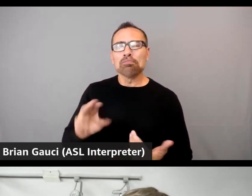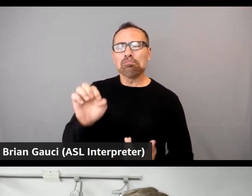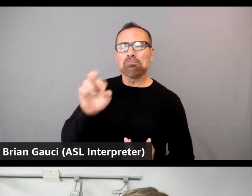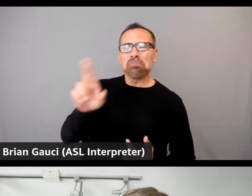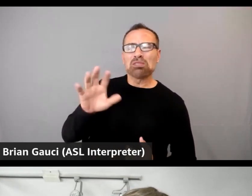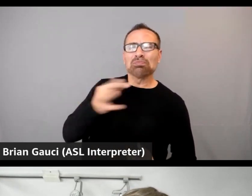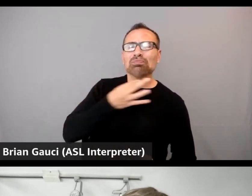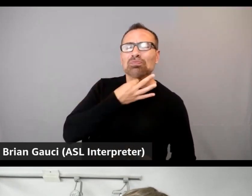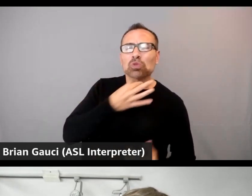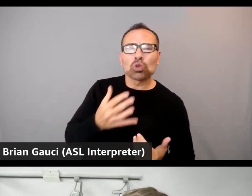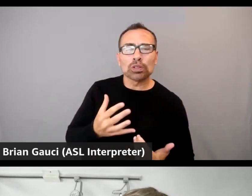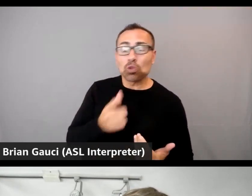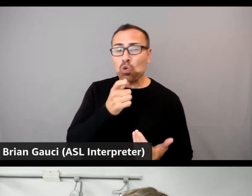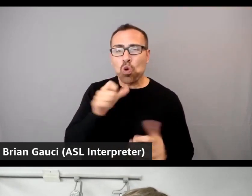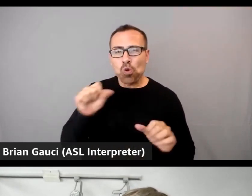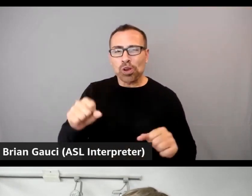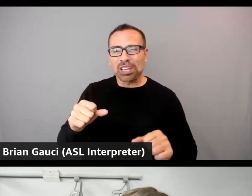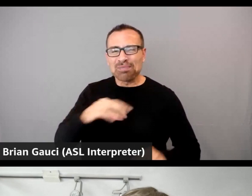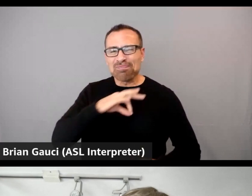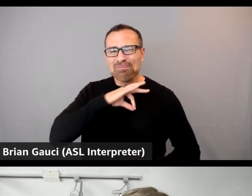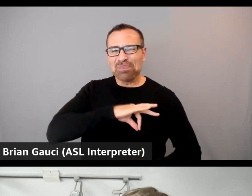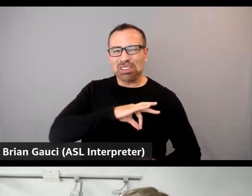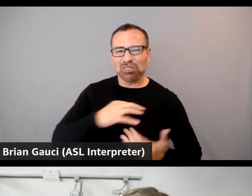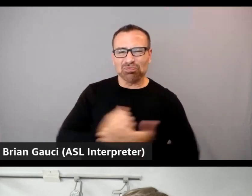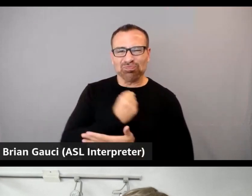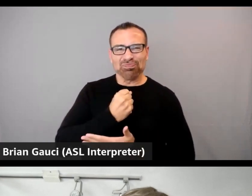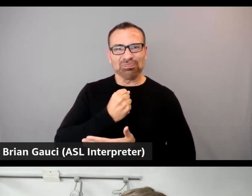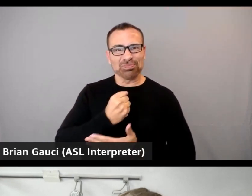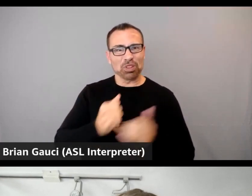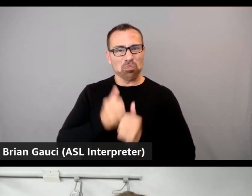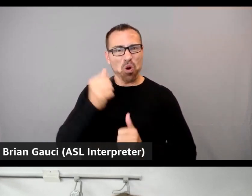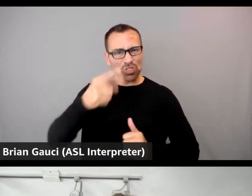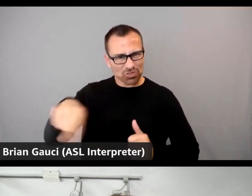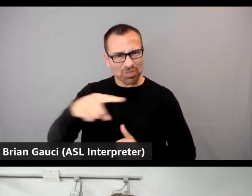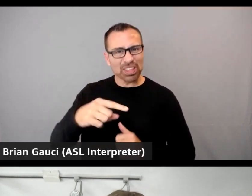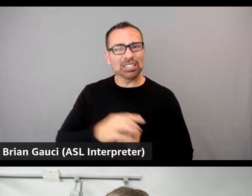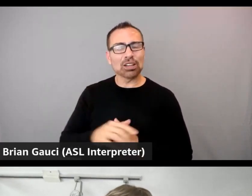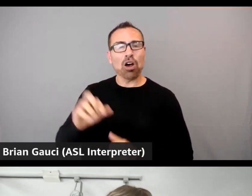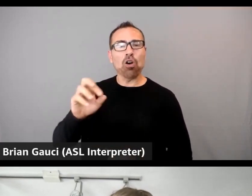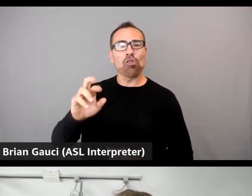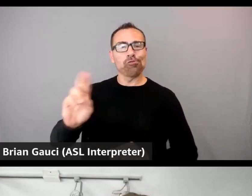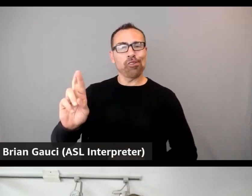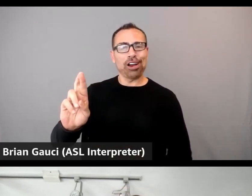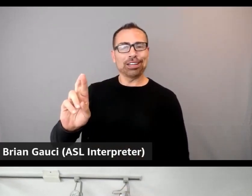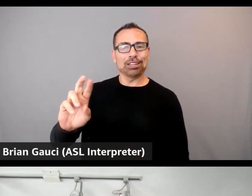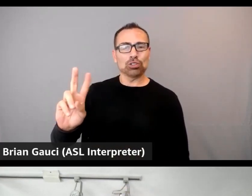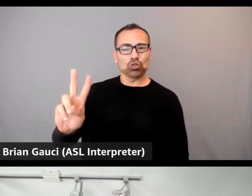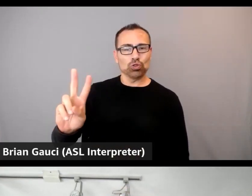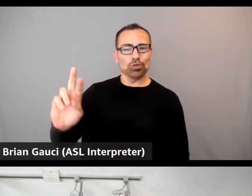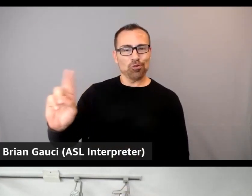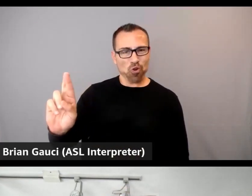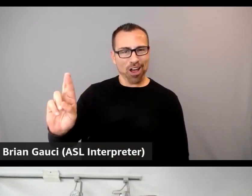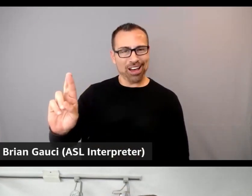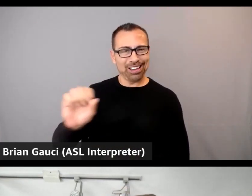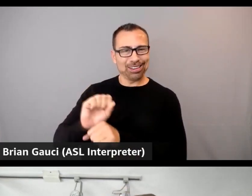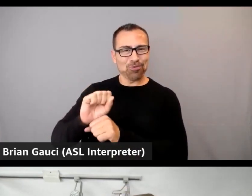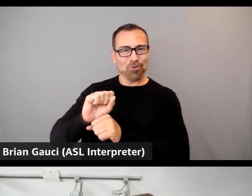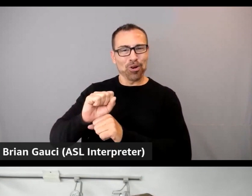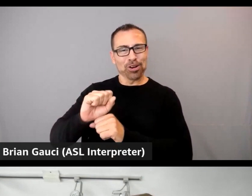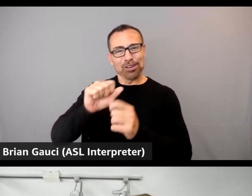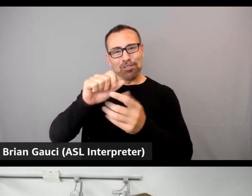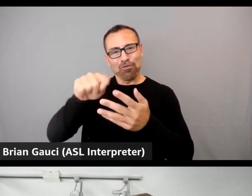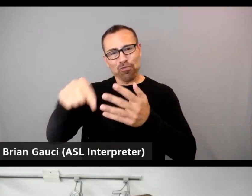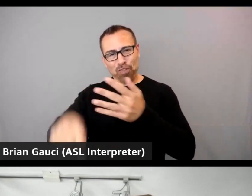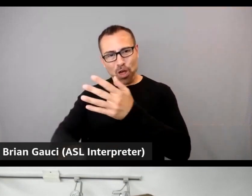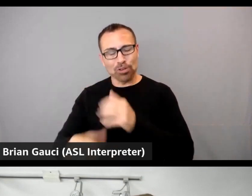from like ready-to-run workflows? Yeah, that's a good question. So we have seen customers in diagnostic labs,